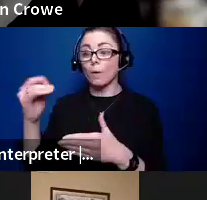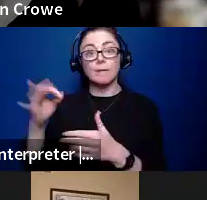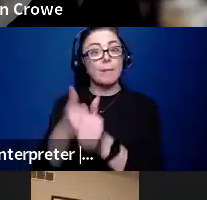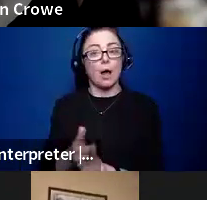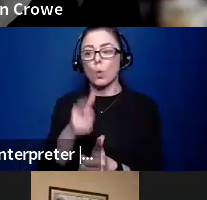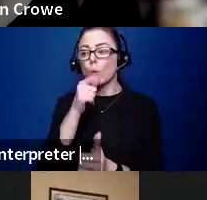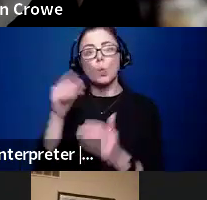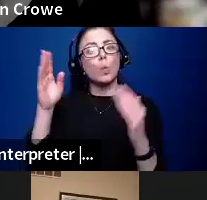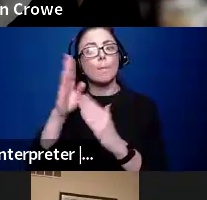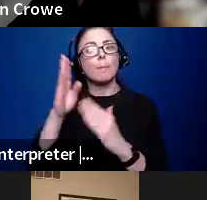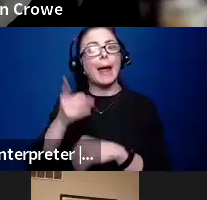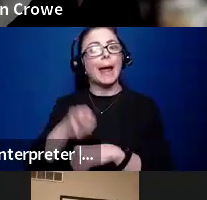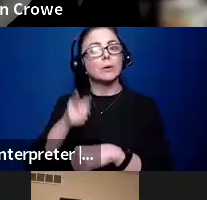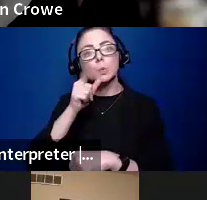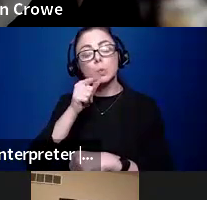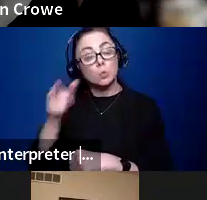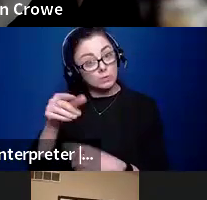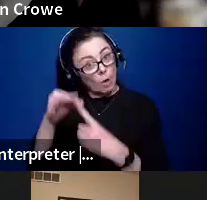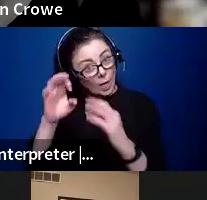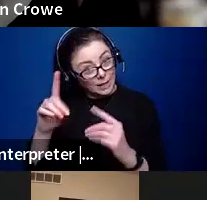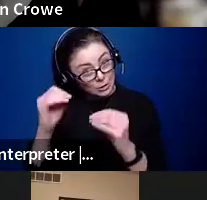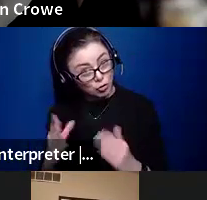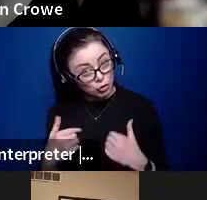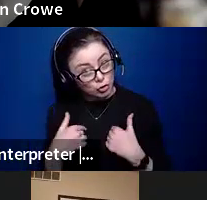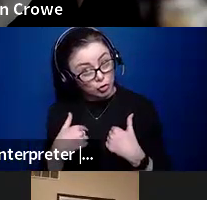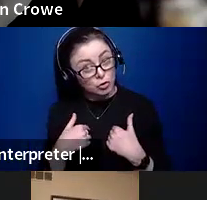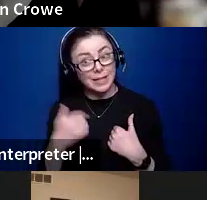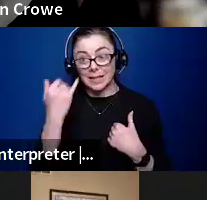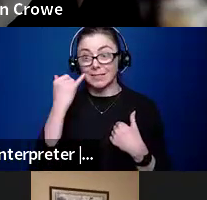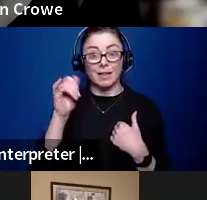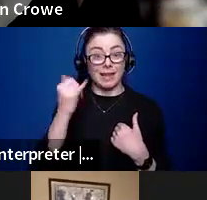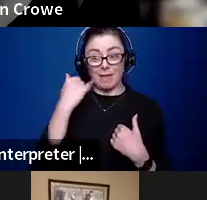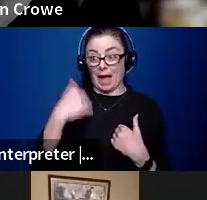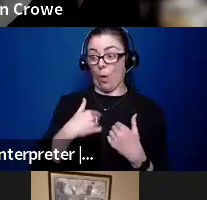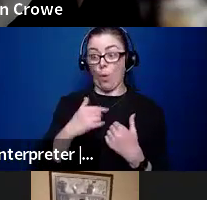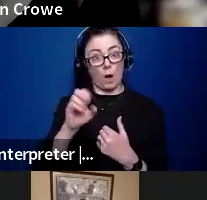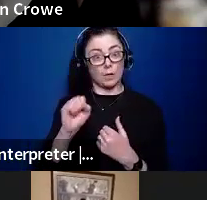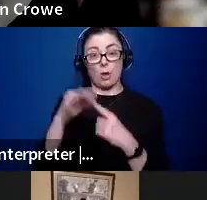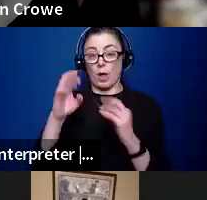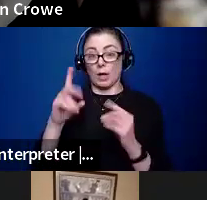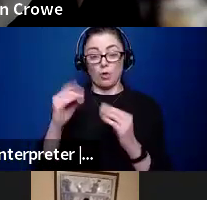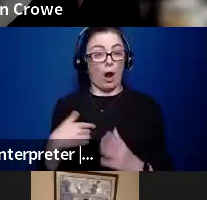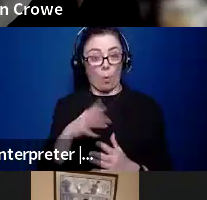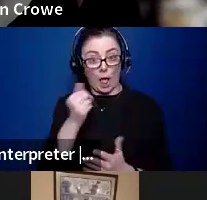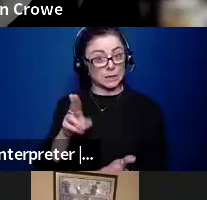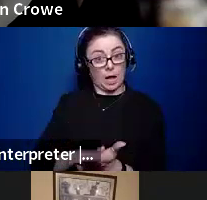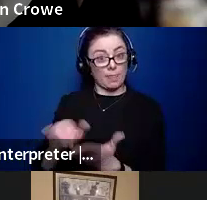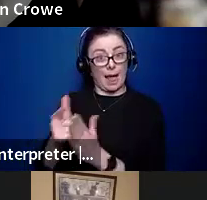Will it be the special education teachers? Because if I was one, I'm not going to be signing a legal document. Is it the school